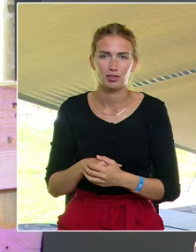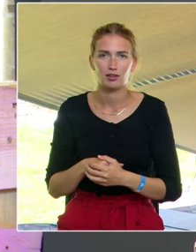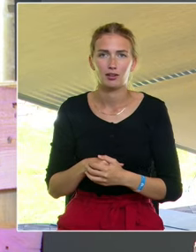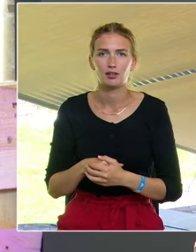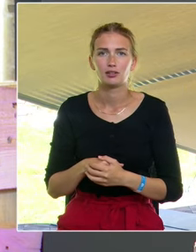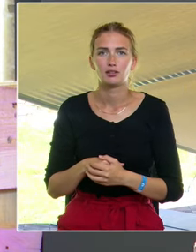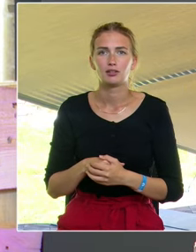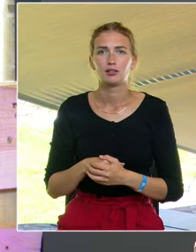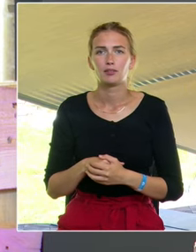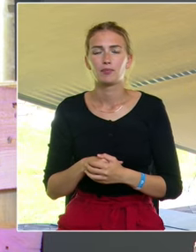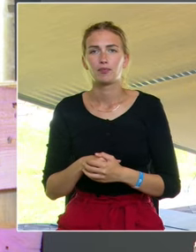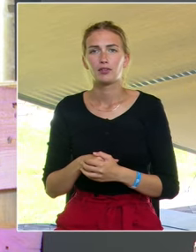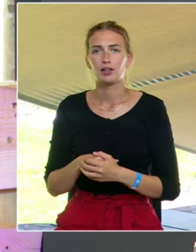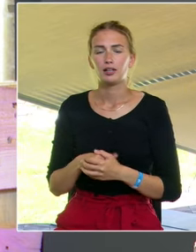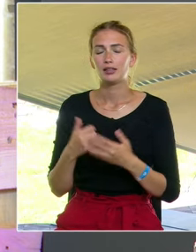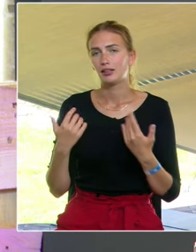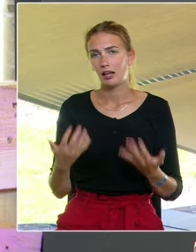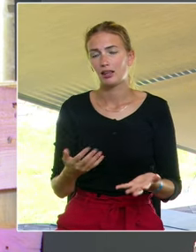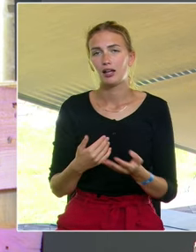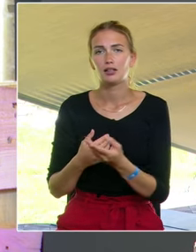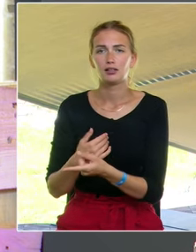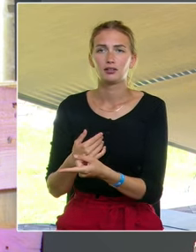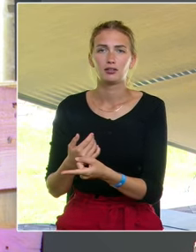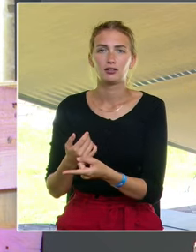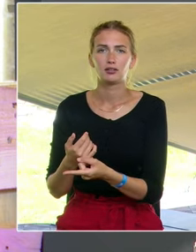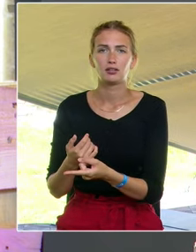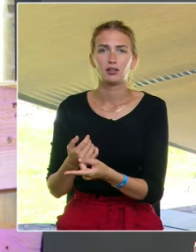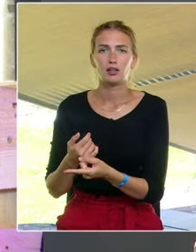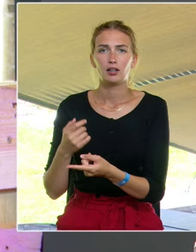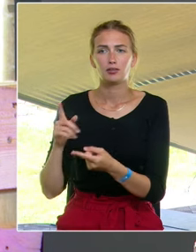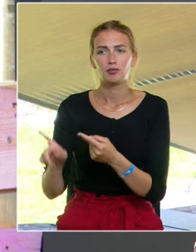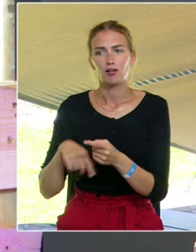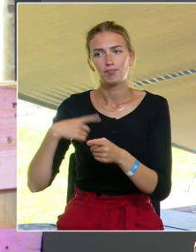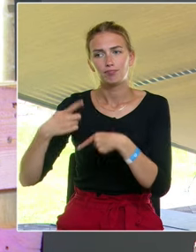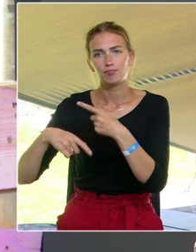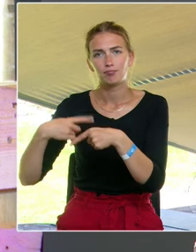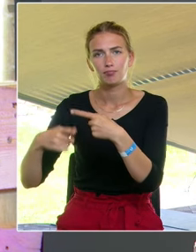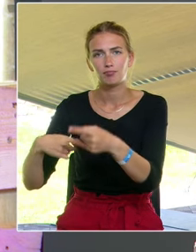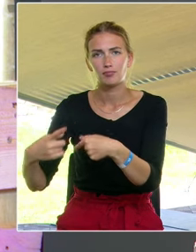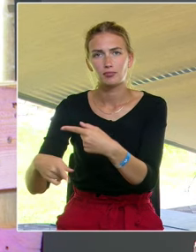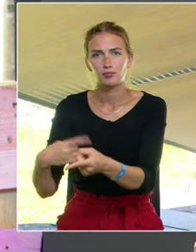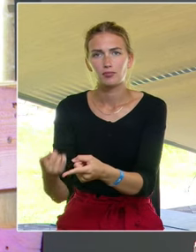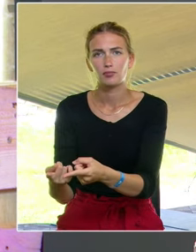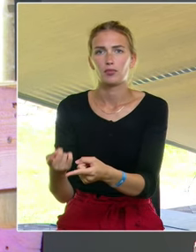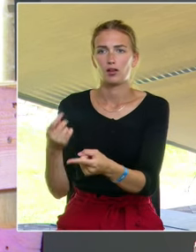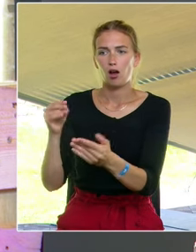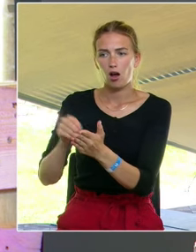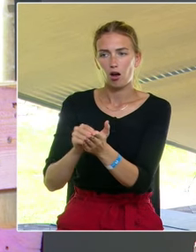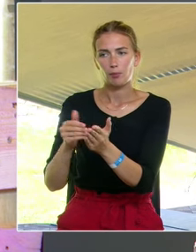that this kind of data needs to be published, again we could over time arrive at more kind of